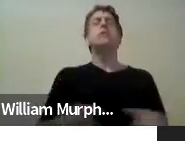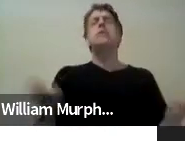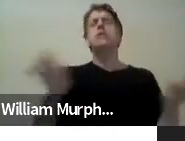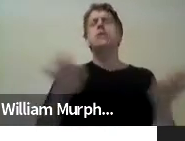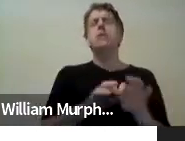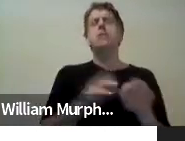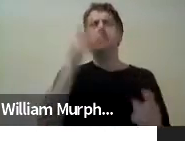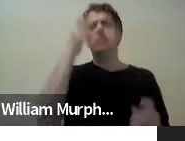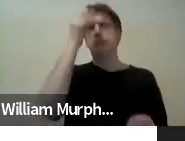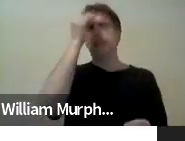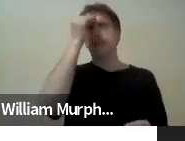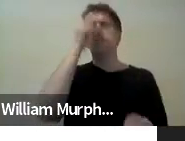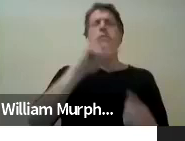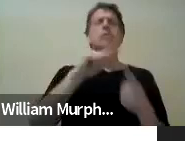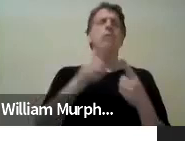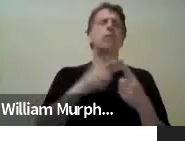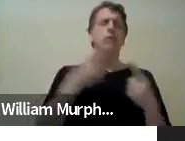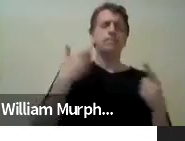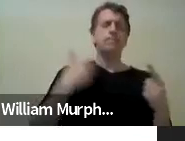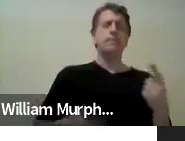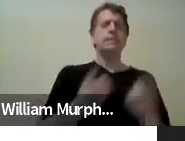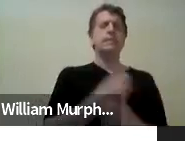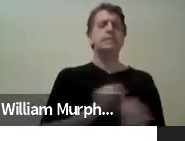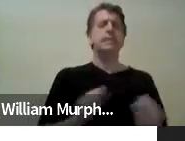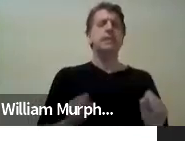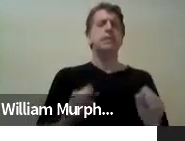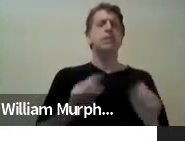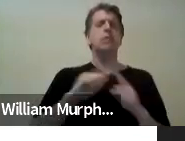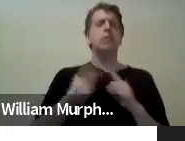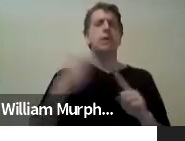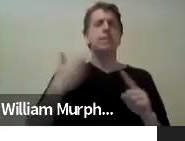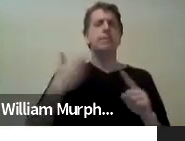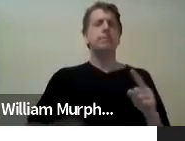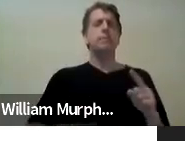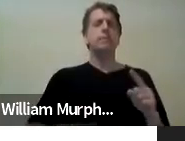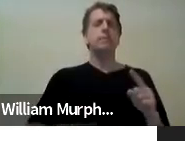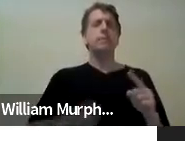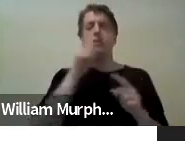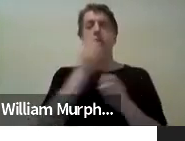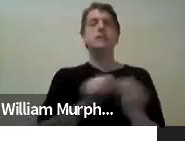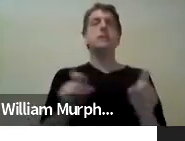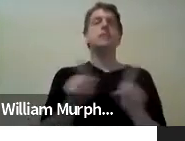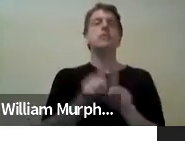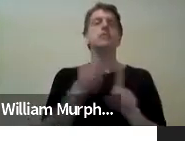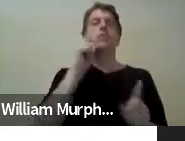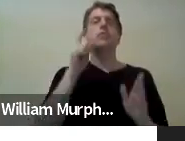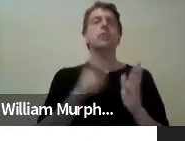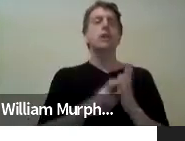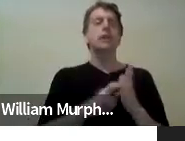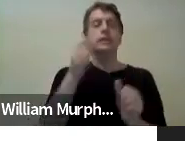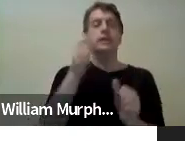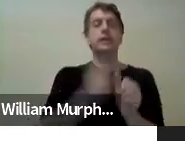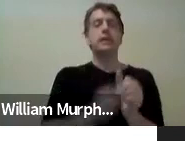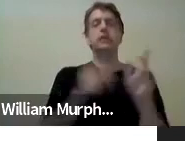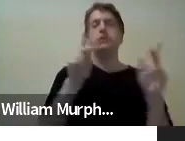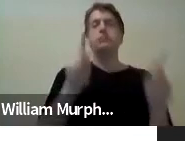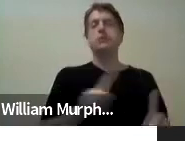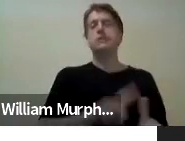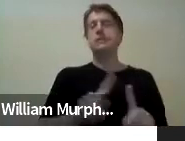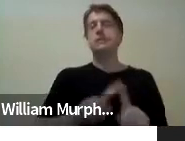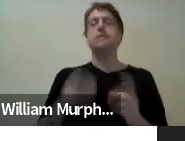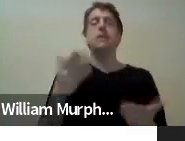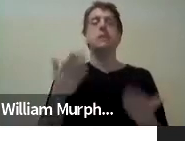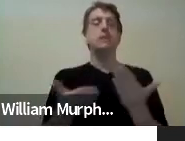when are you unsafe, and also recognize that individuals are different from one person to another. It might be very easy for